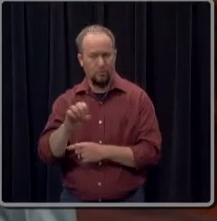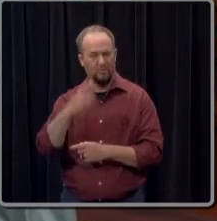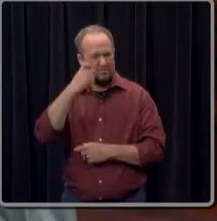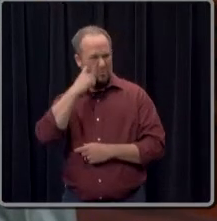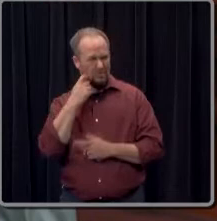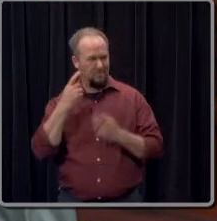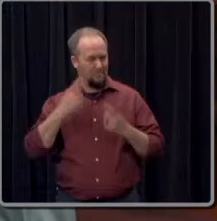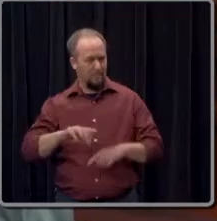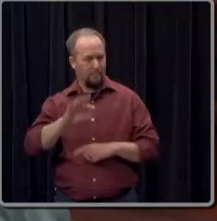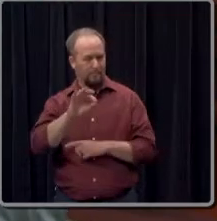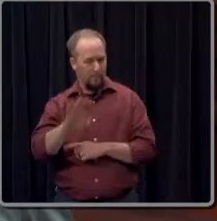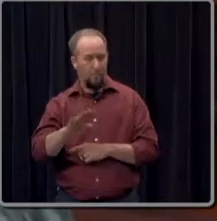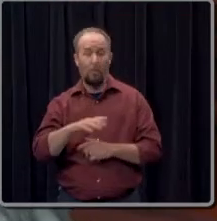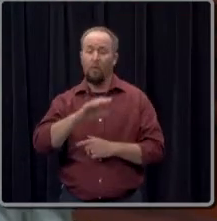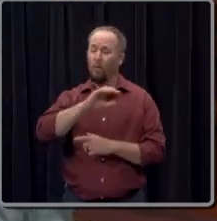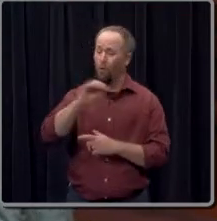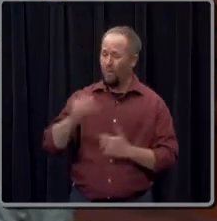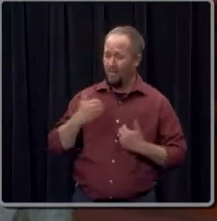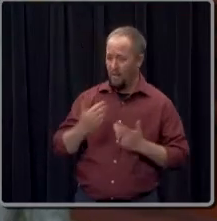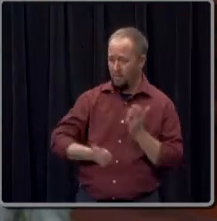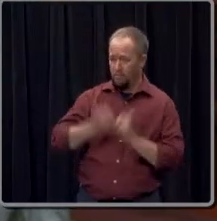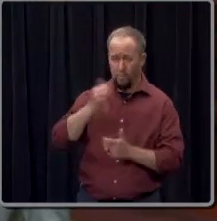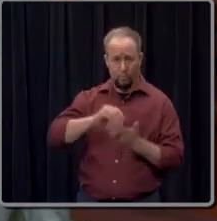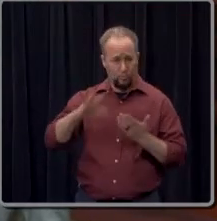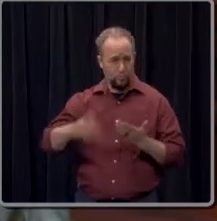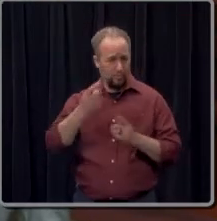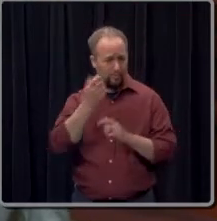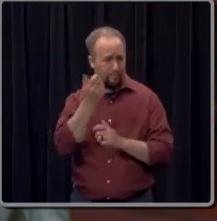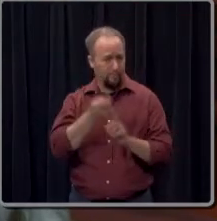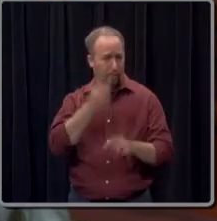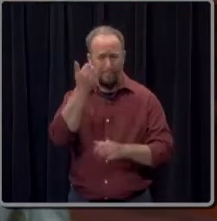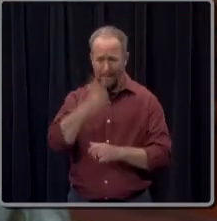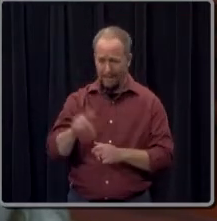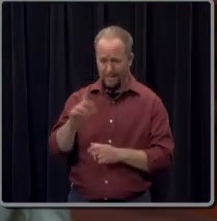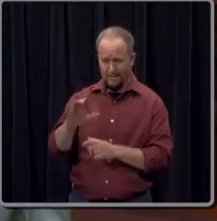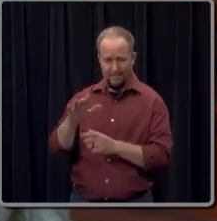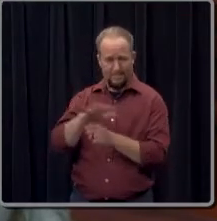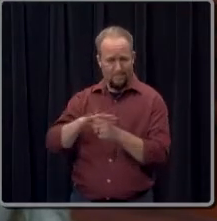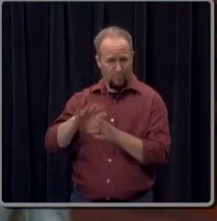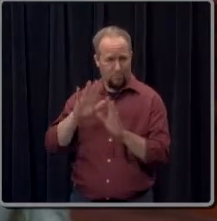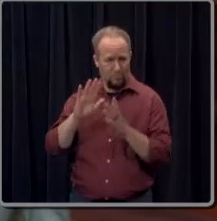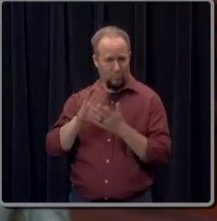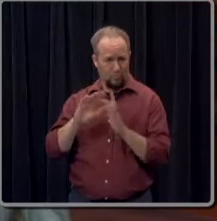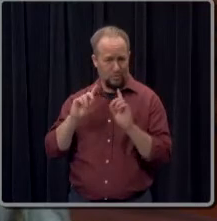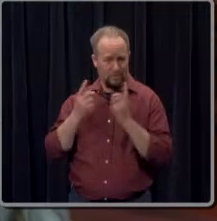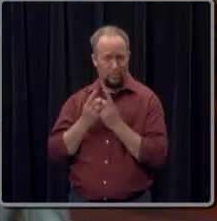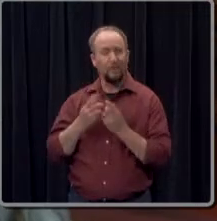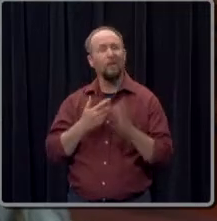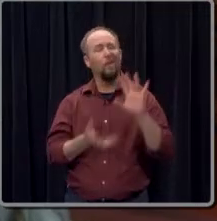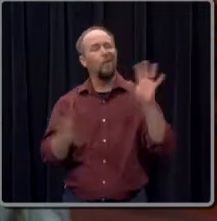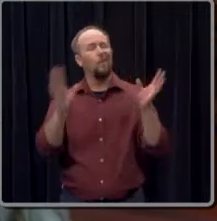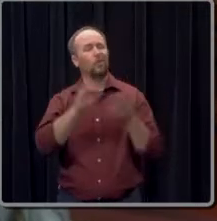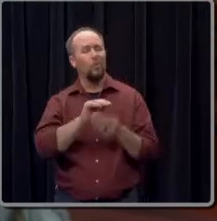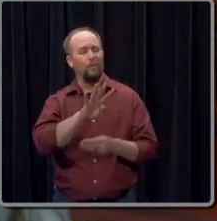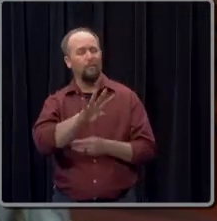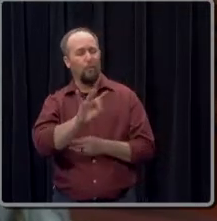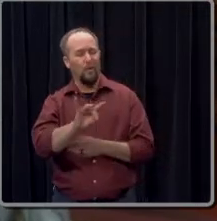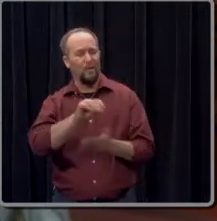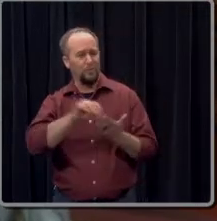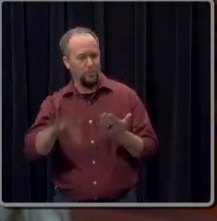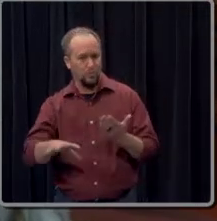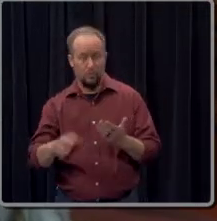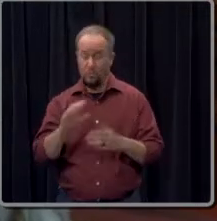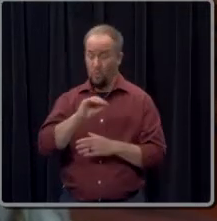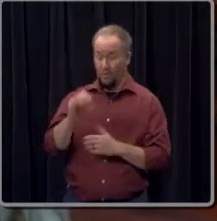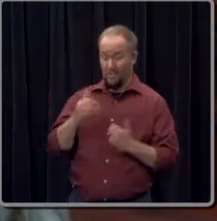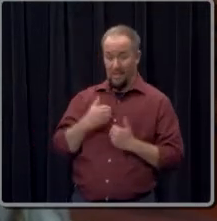the most students from any Casey Metro district at BizFest, and a total of 48 students participated. Olathe had